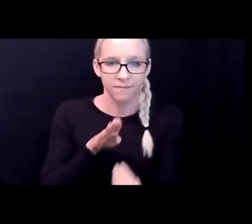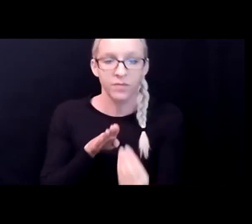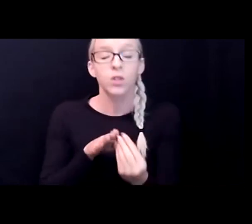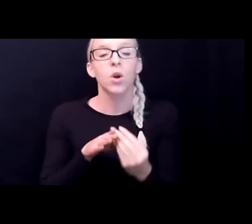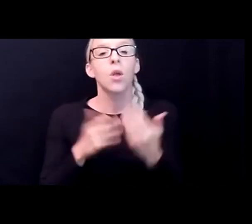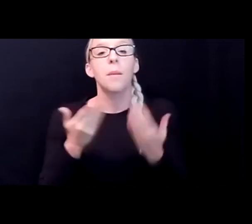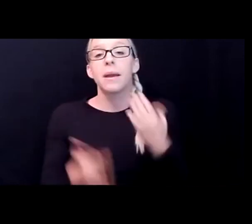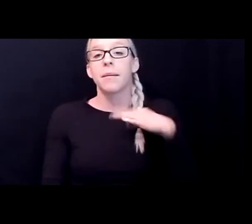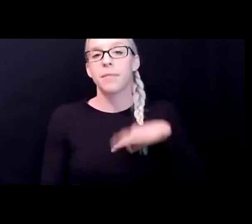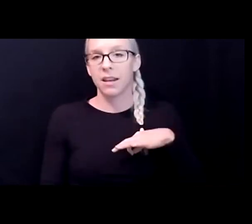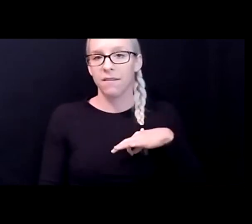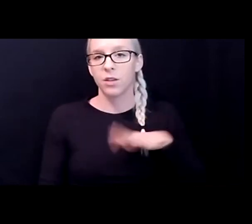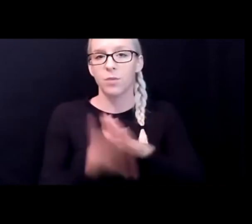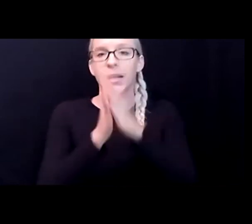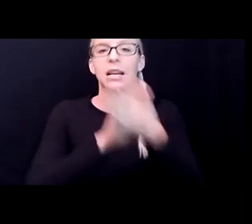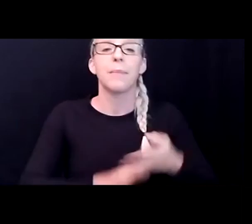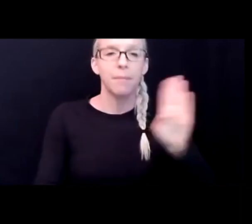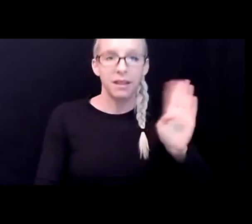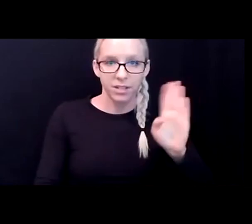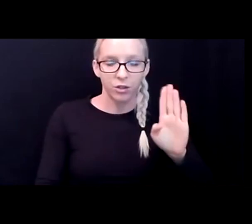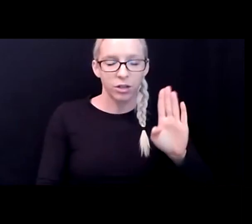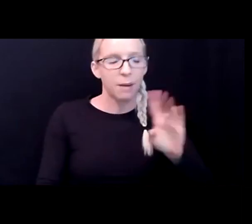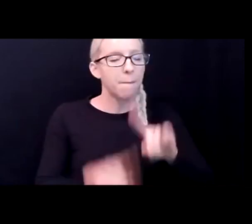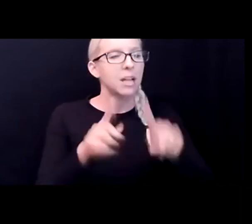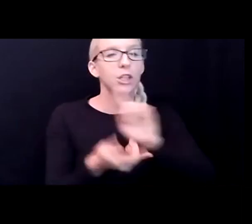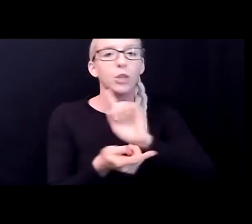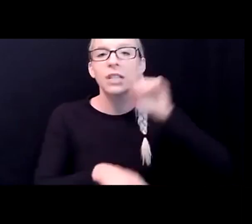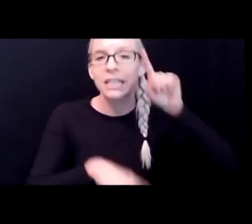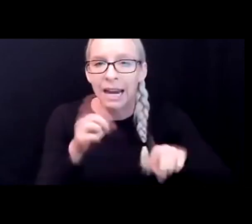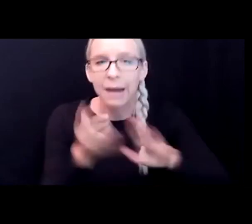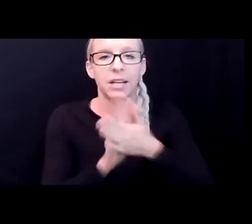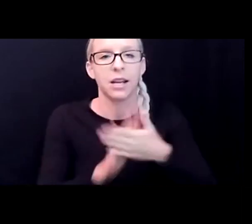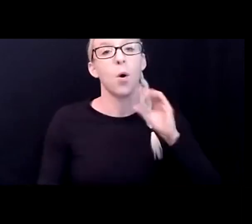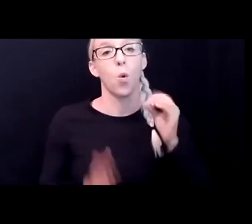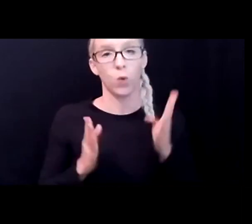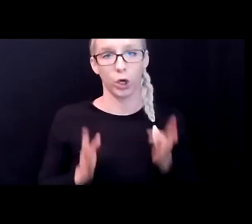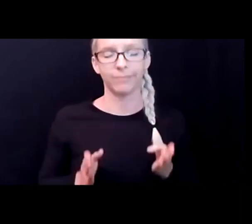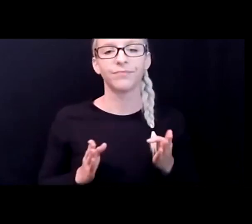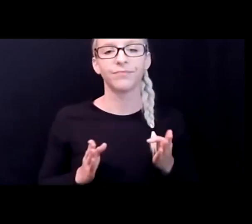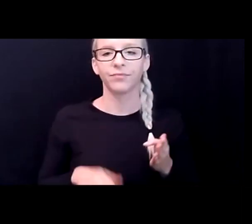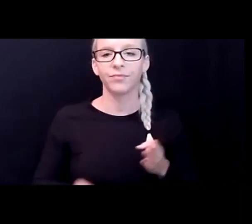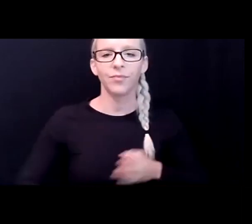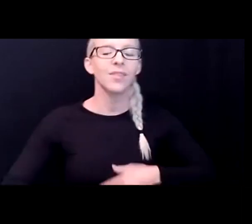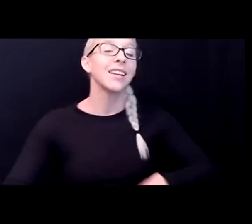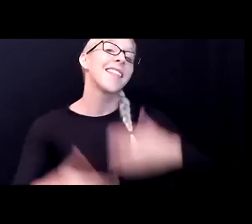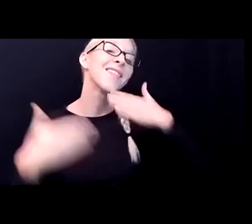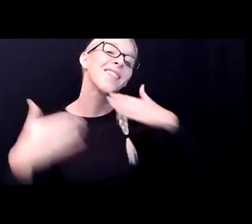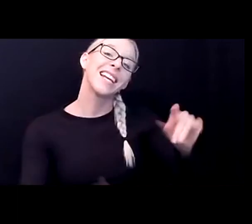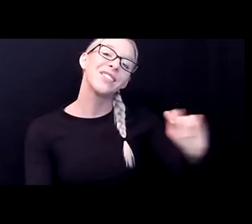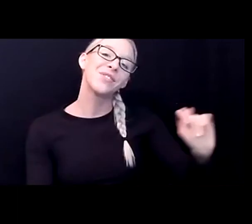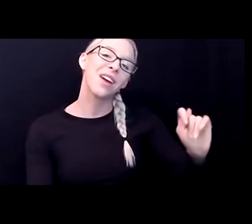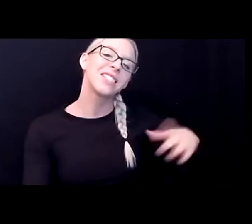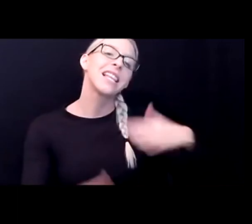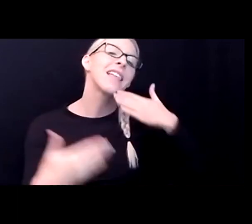beneficiary, but you can't make it an owner of a retirement account. Well, great, Travis. I wanted to thank you once again so